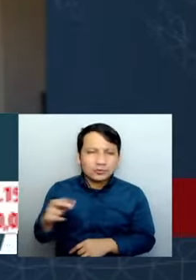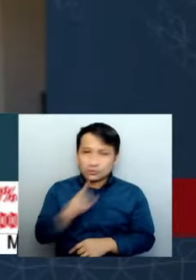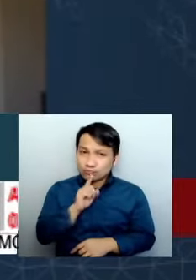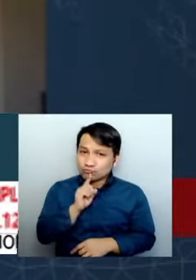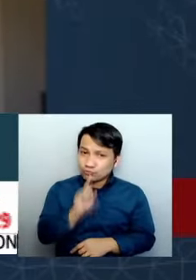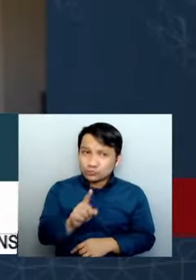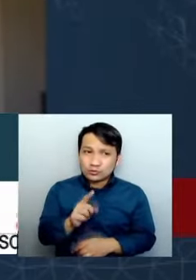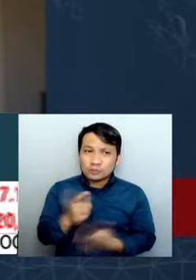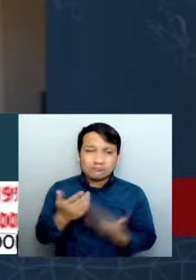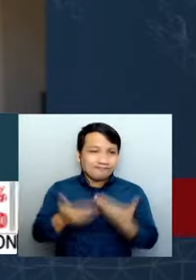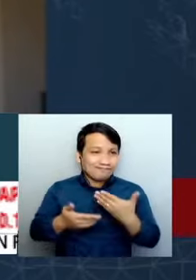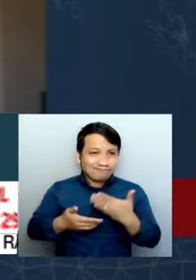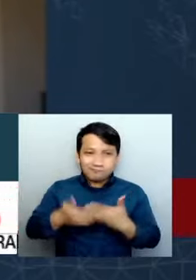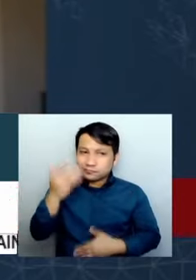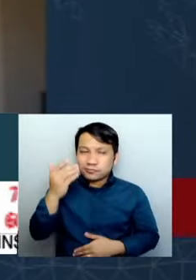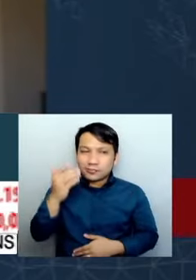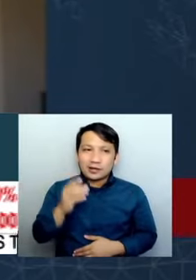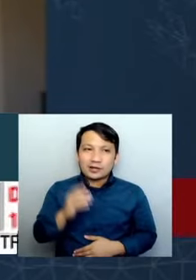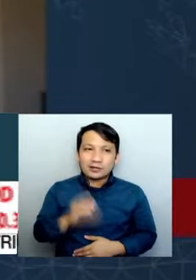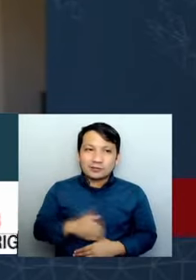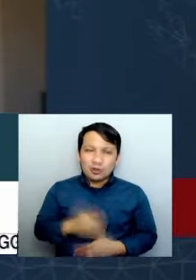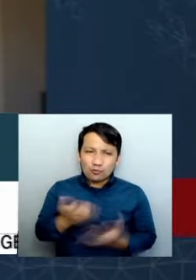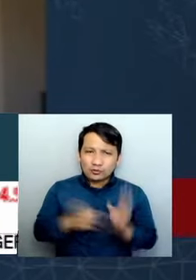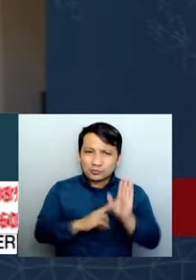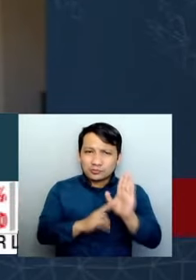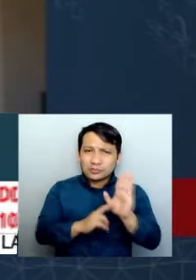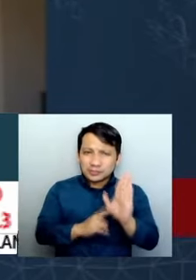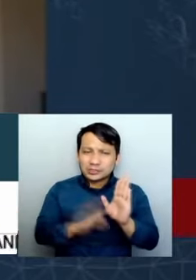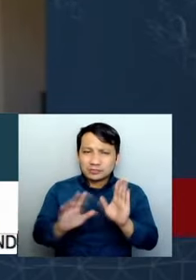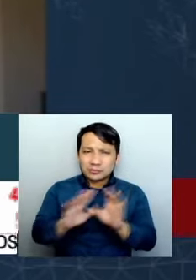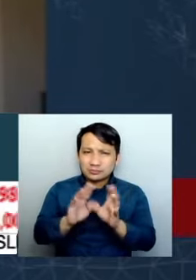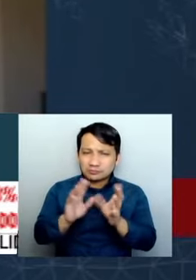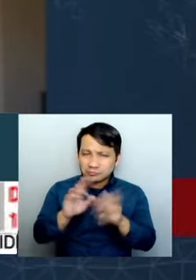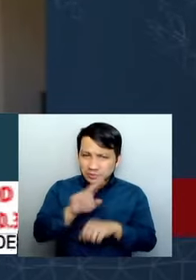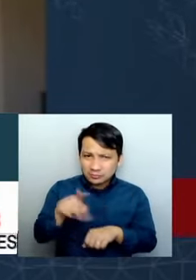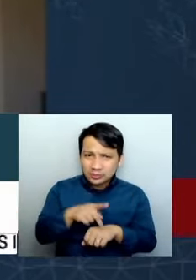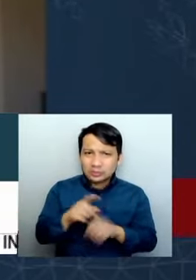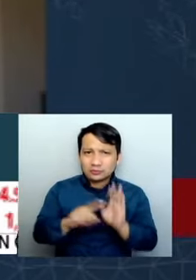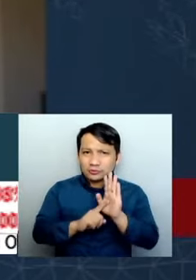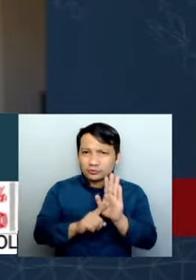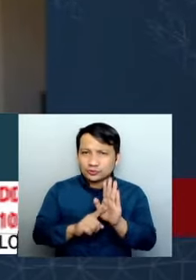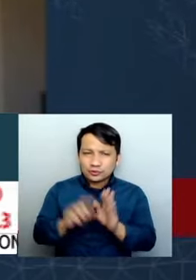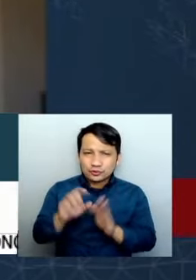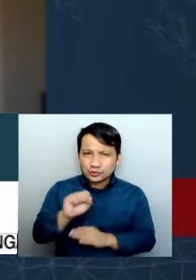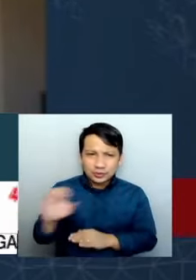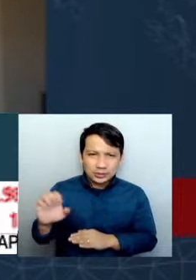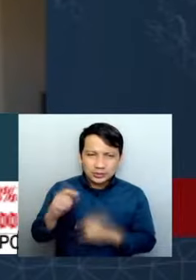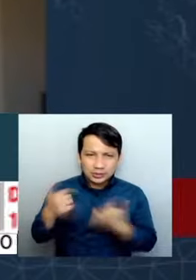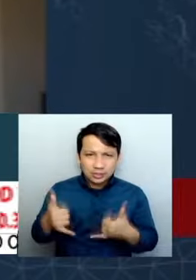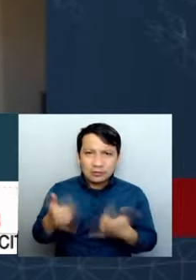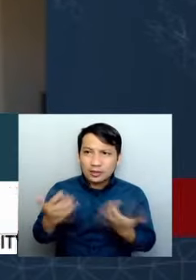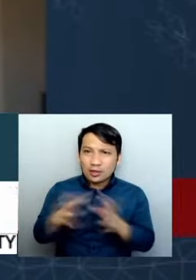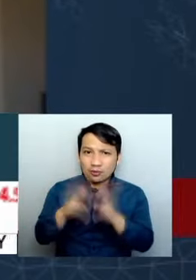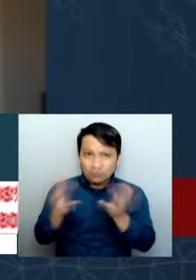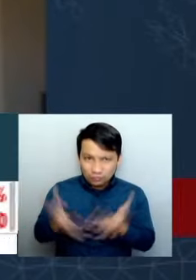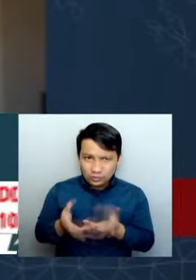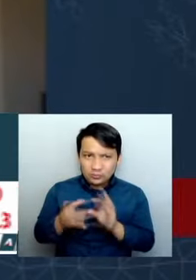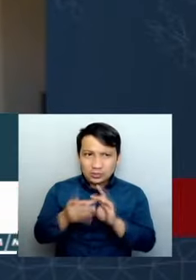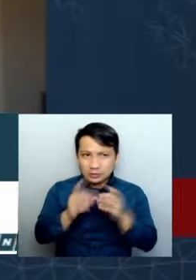a high of representing the Philippines at Worlds and at the SEA Games. And then it was like, oh, the whole world like came to a close.